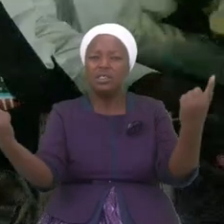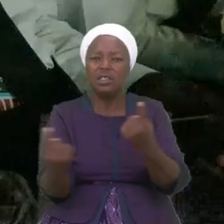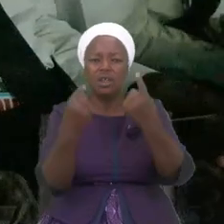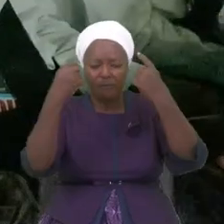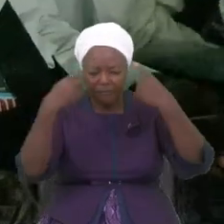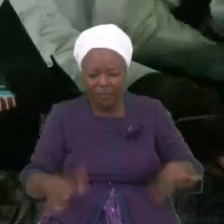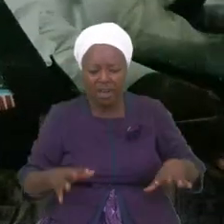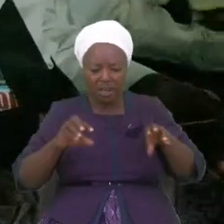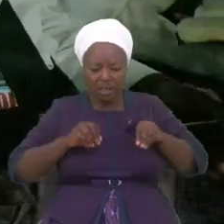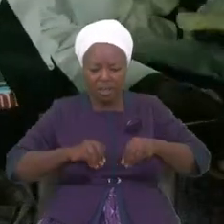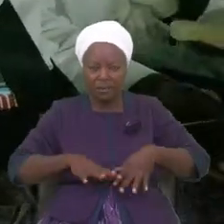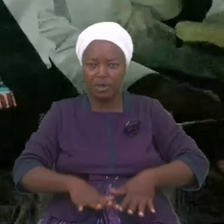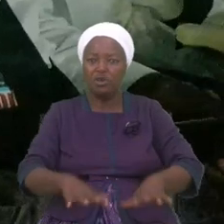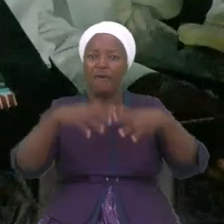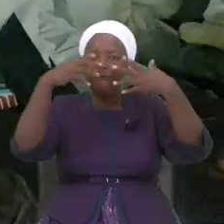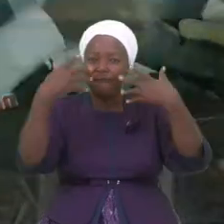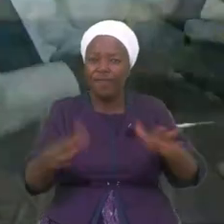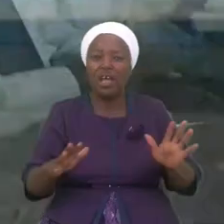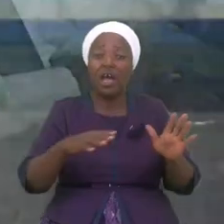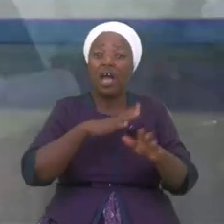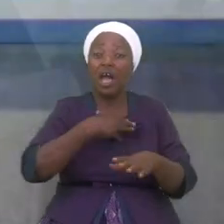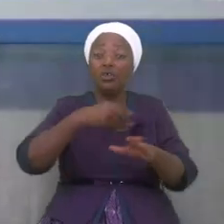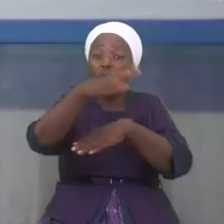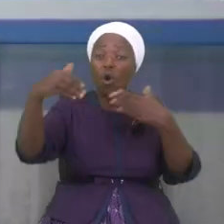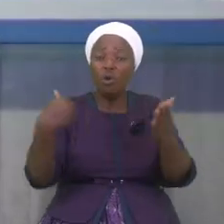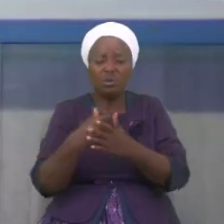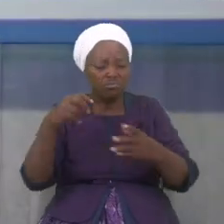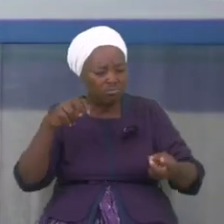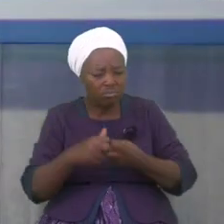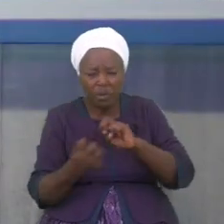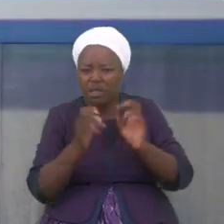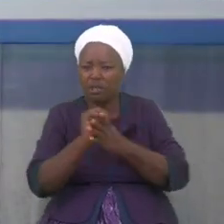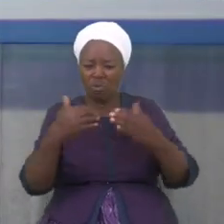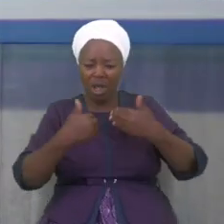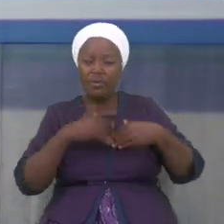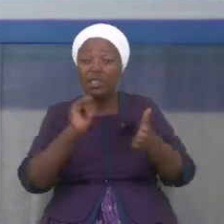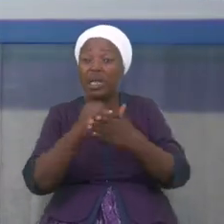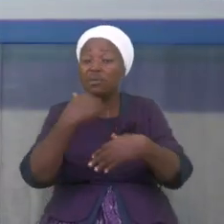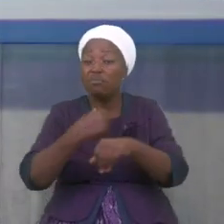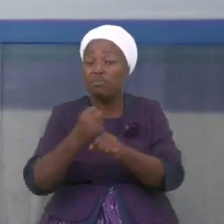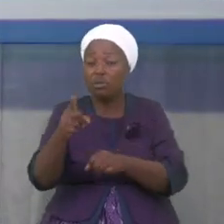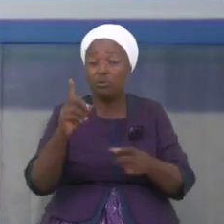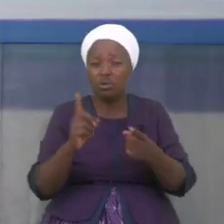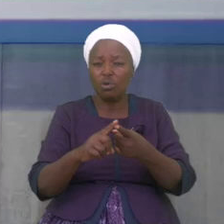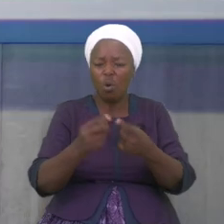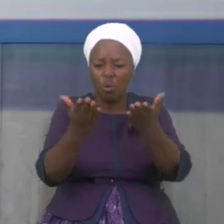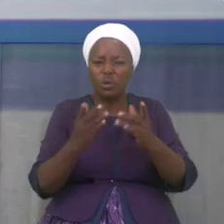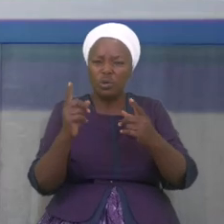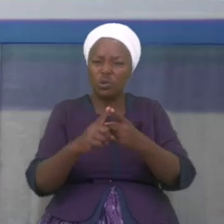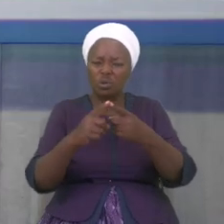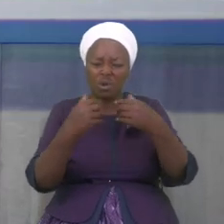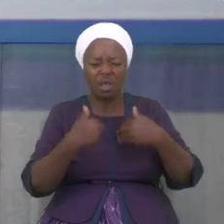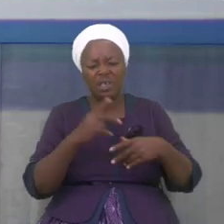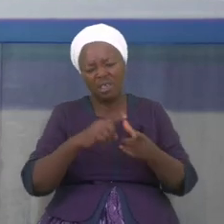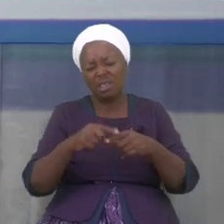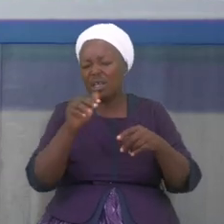Depression over. And all the challenges you face that makes you to want to end it up, I am